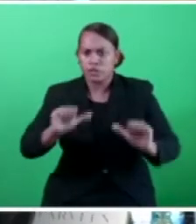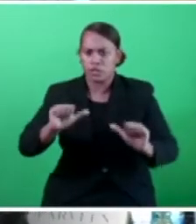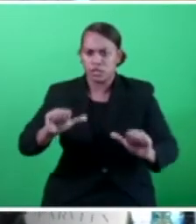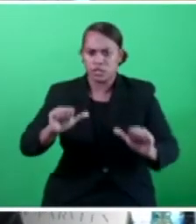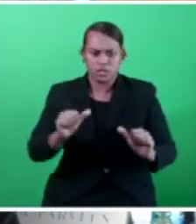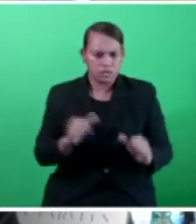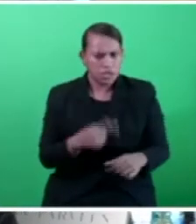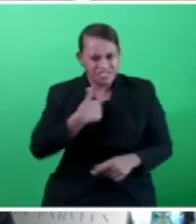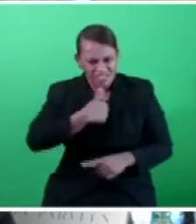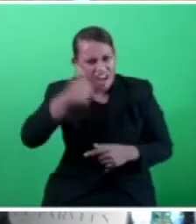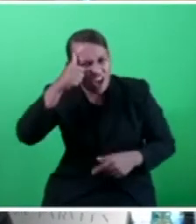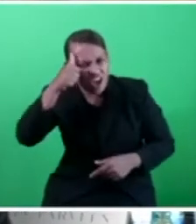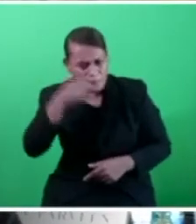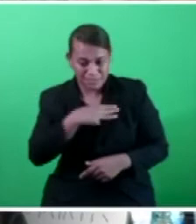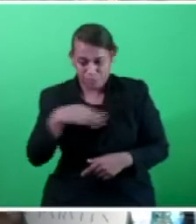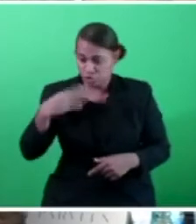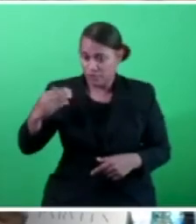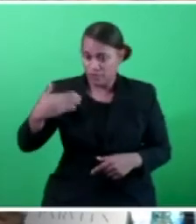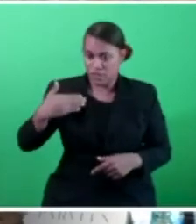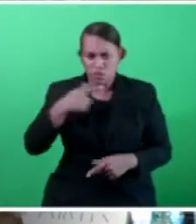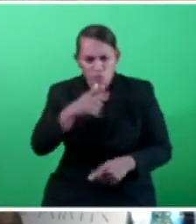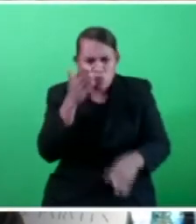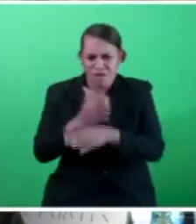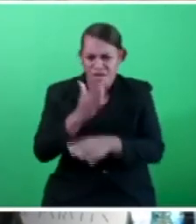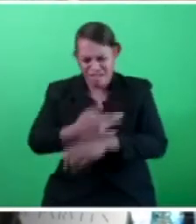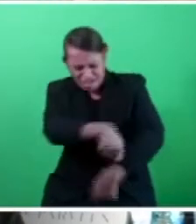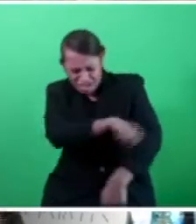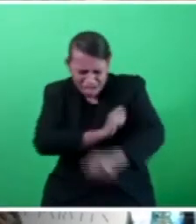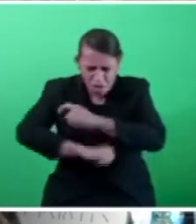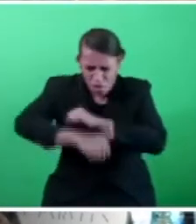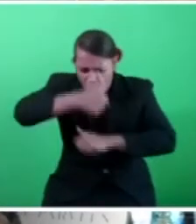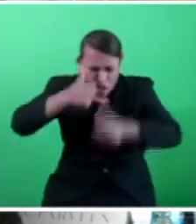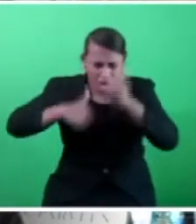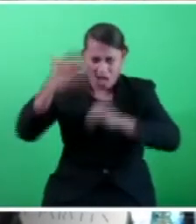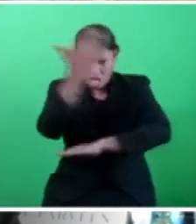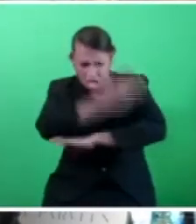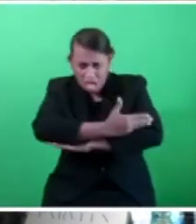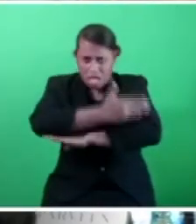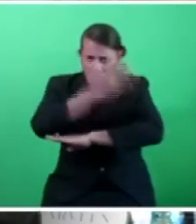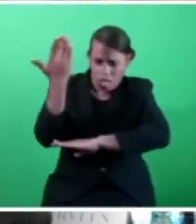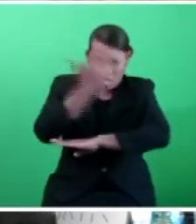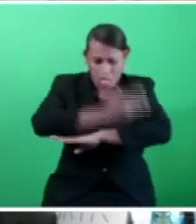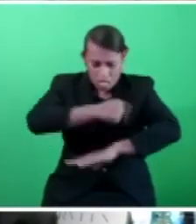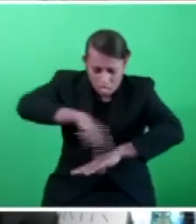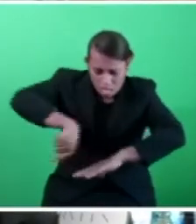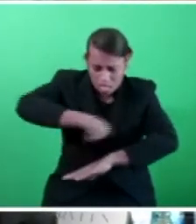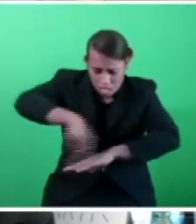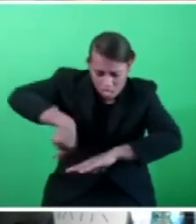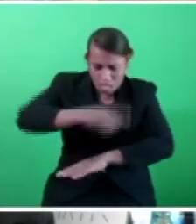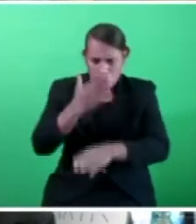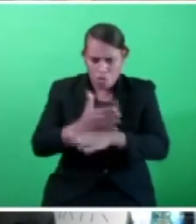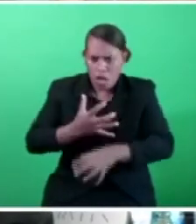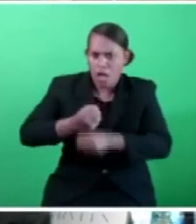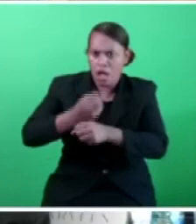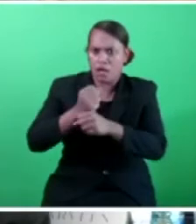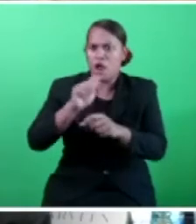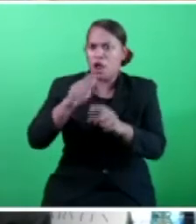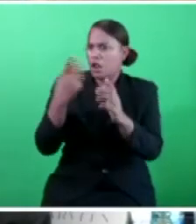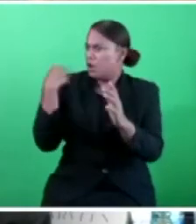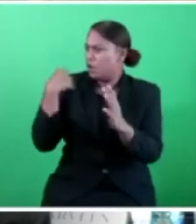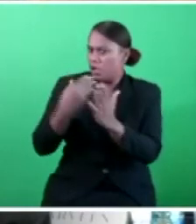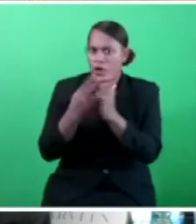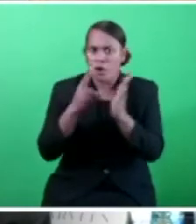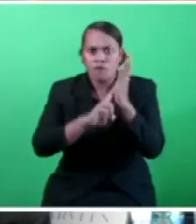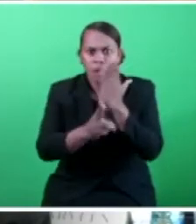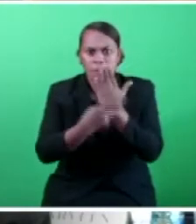outbreak, working night and day, 7 days a week, without respite since November last year. Their dedication to our